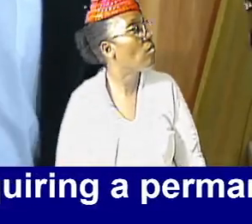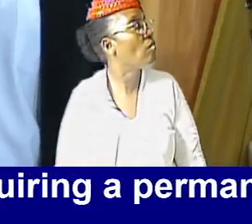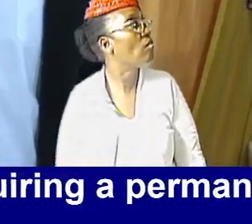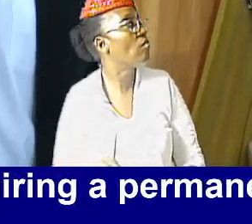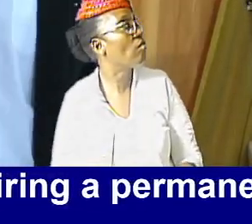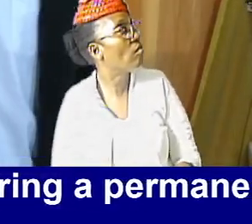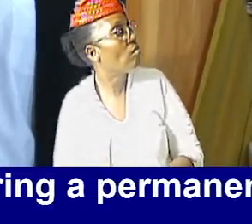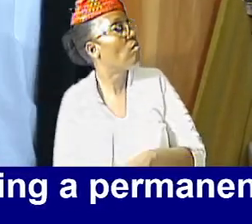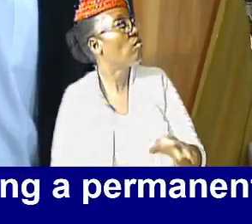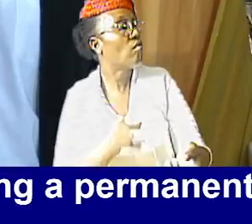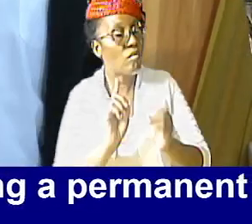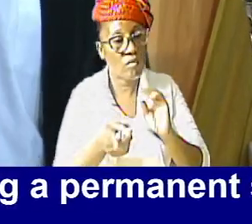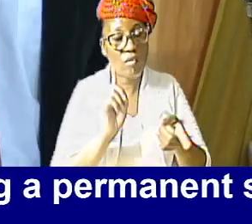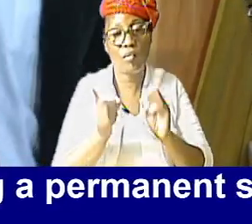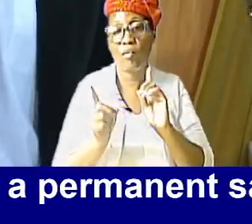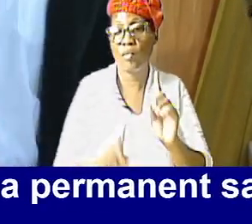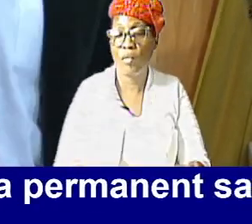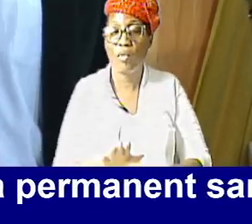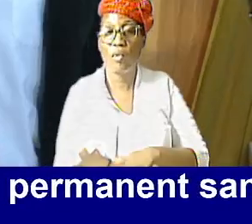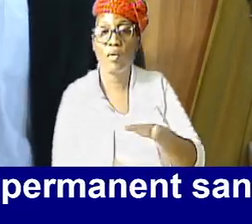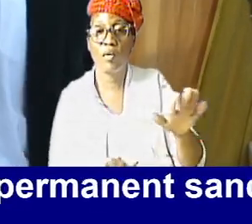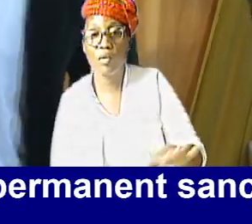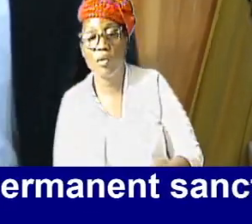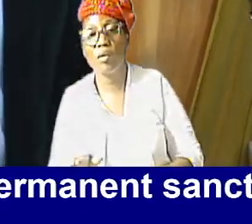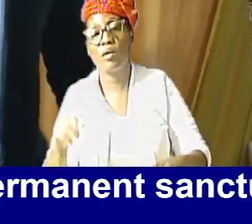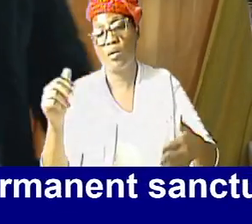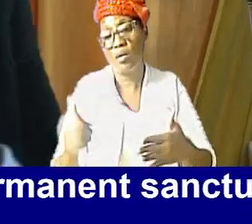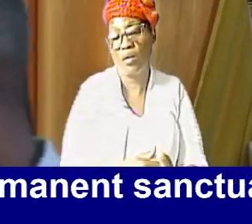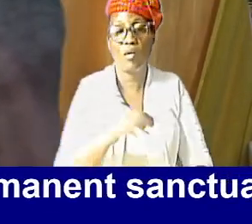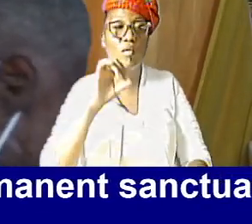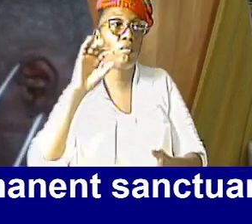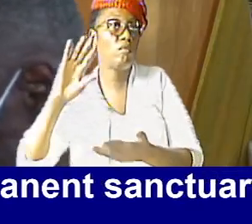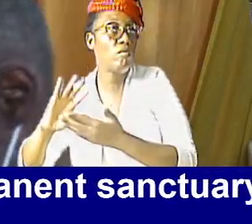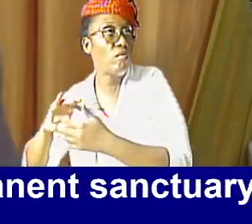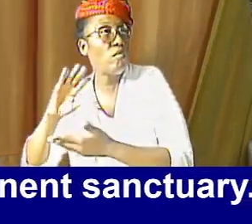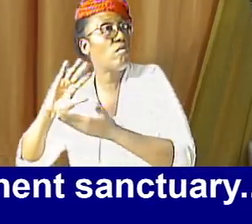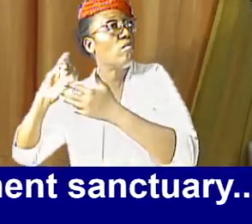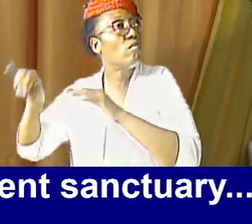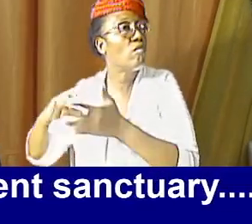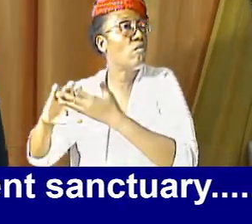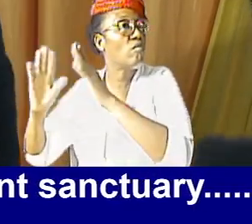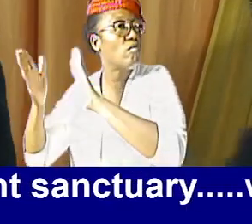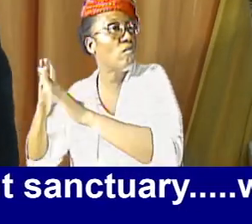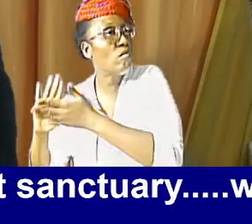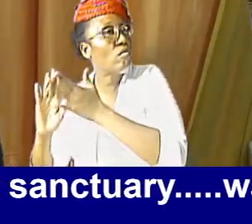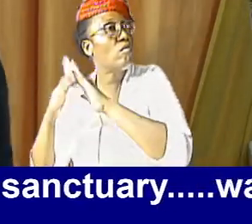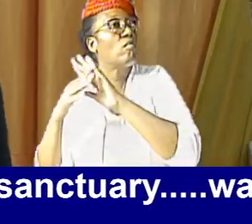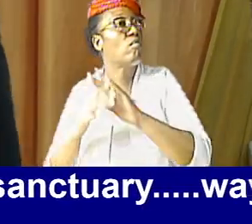Oh, walk and talk, walk and talk in the new Jerusalem way.